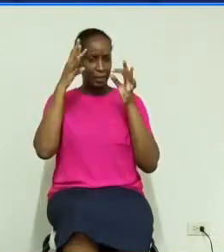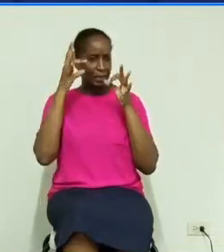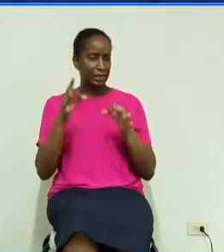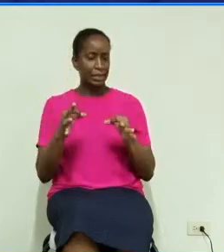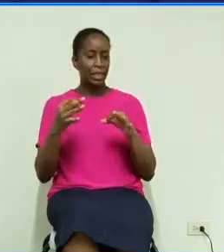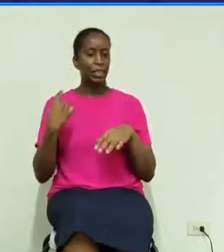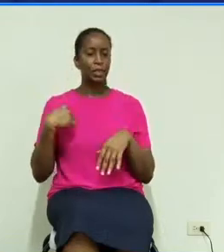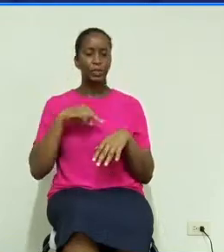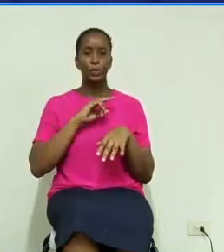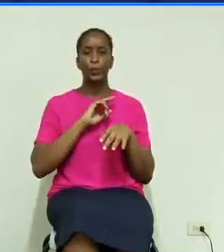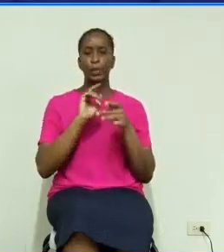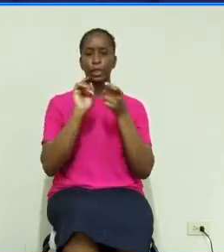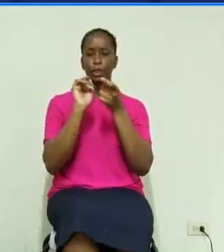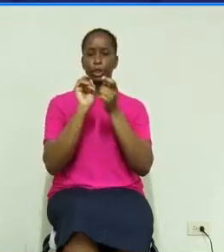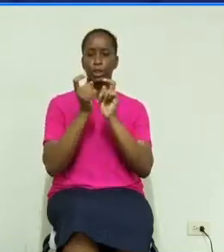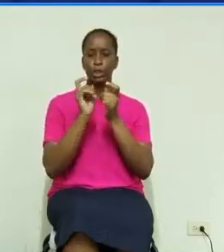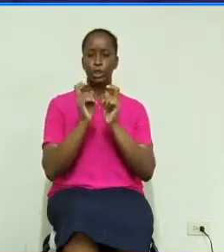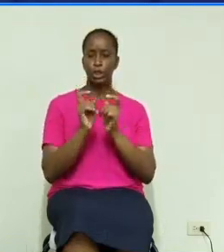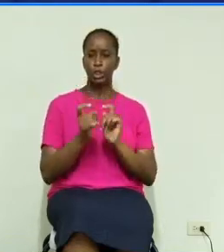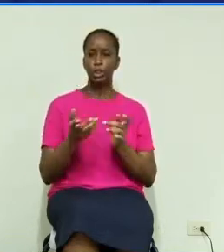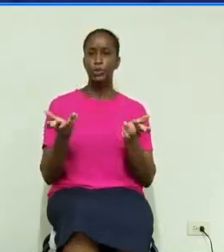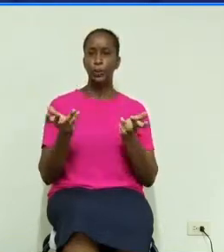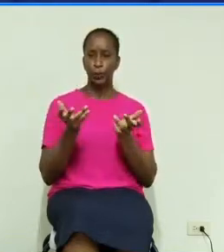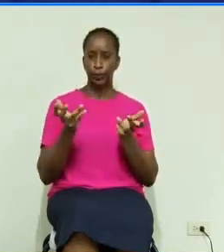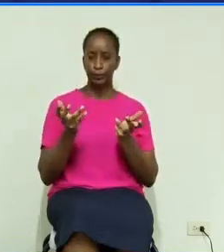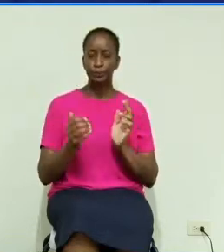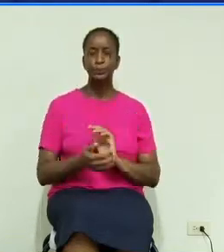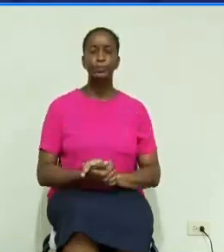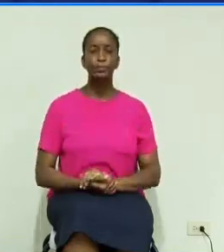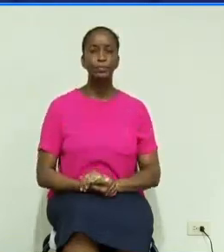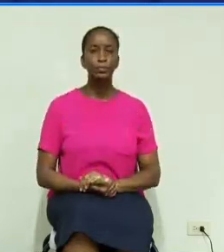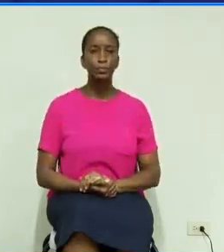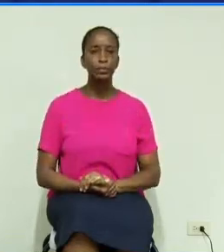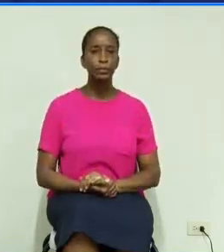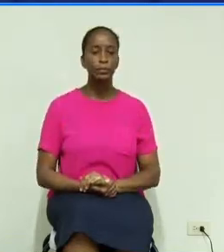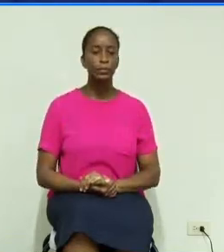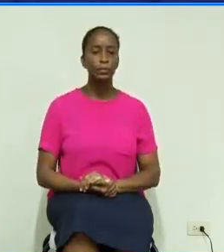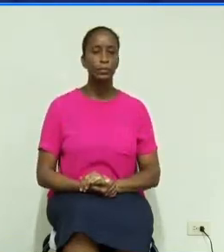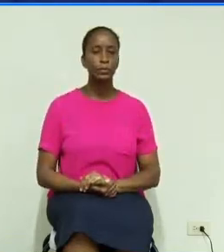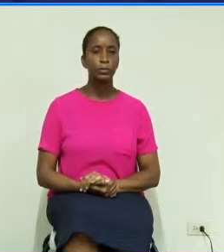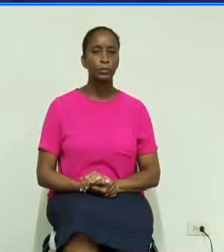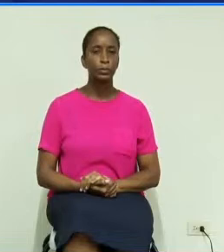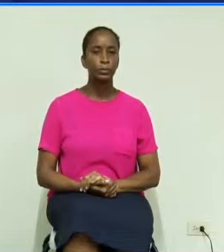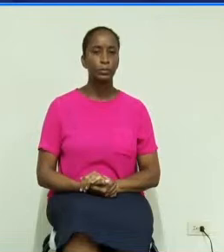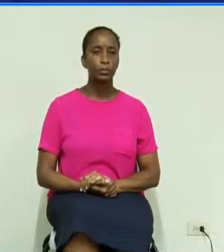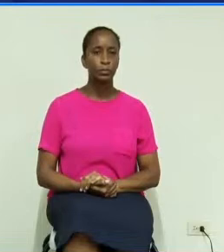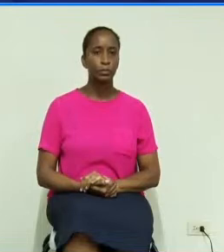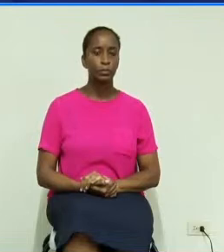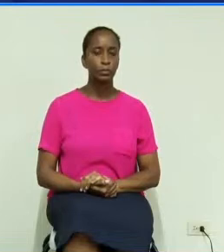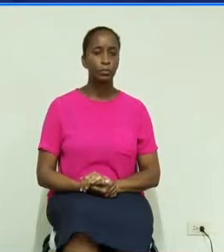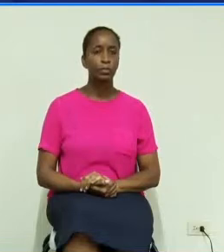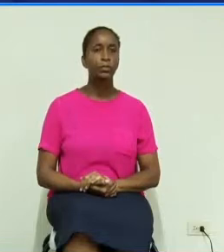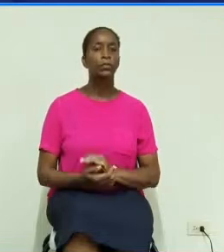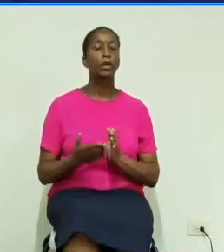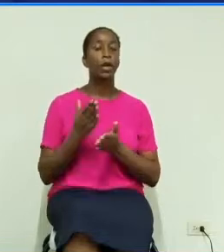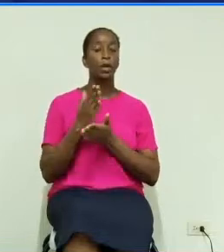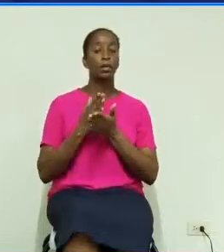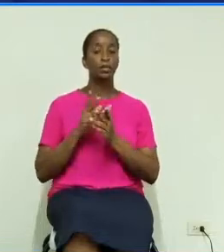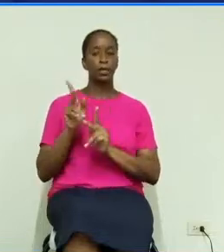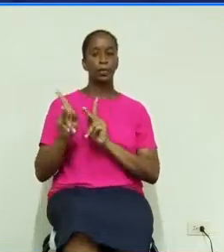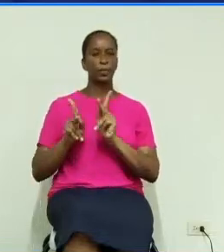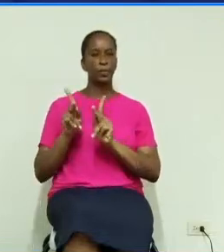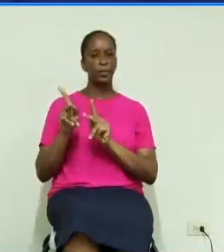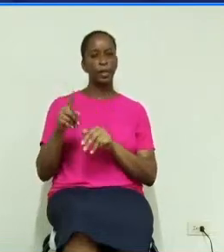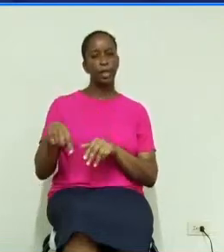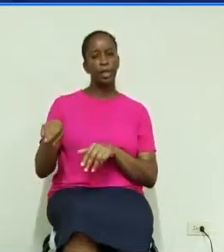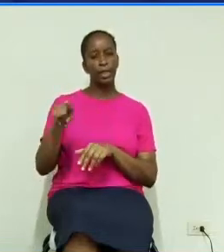John Stuart Mill and when we think about Montesquieu, those who are theorizing about the forms of government, in their theorizing,